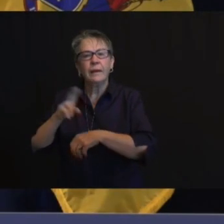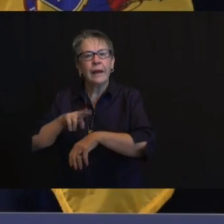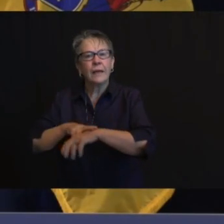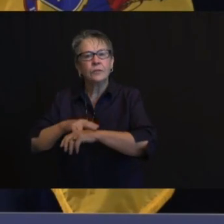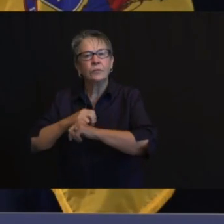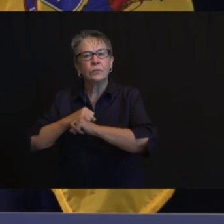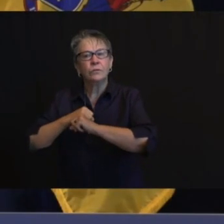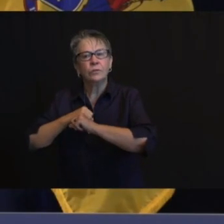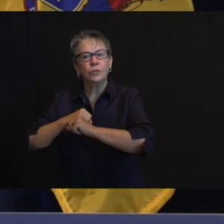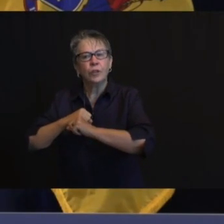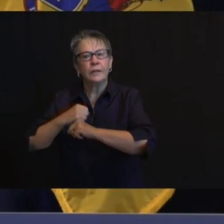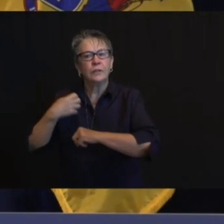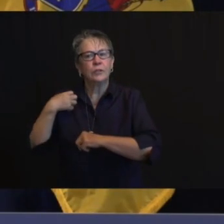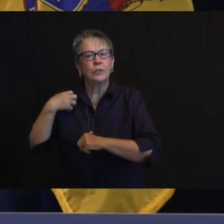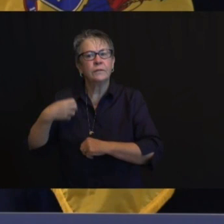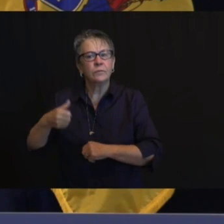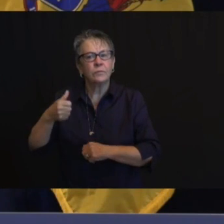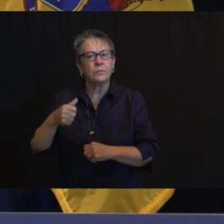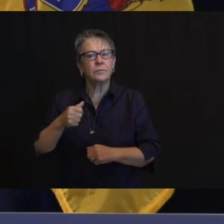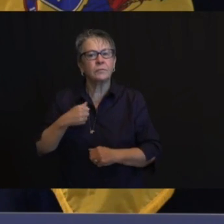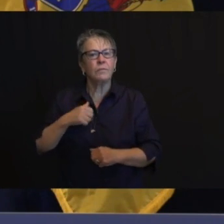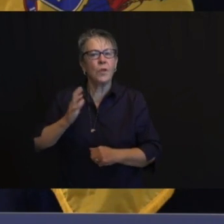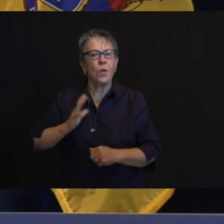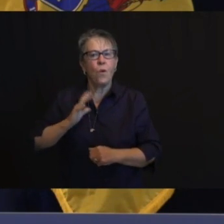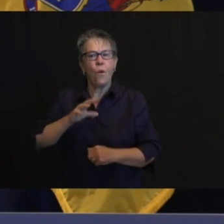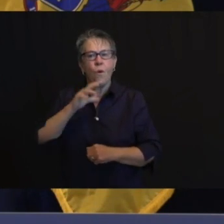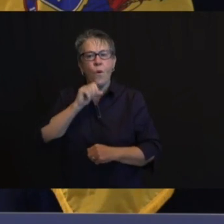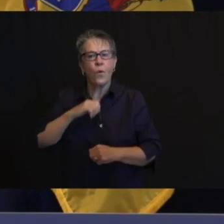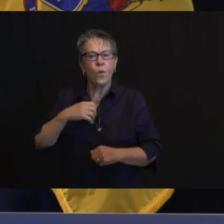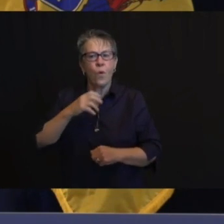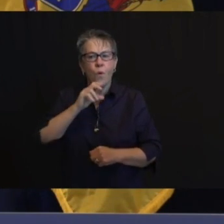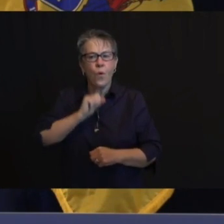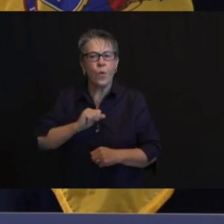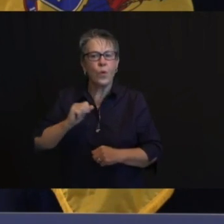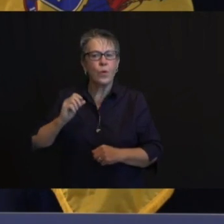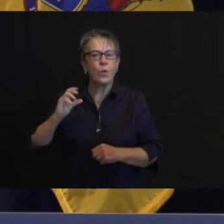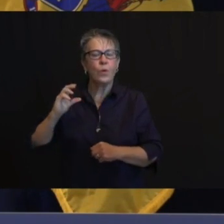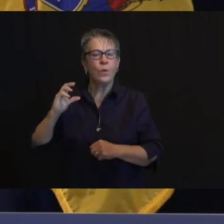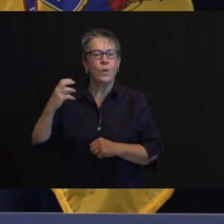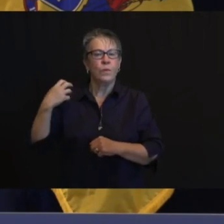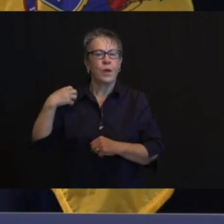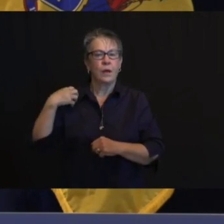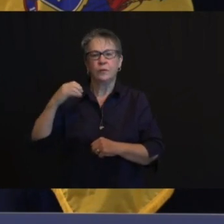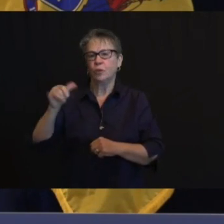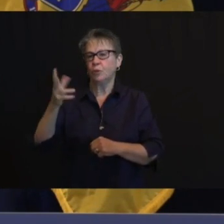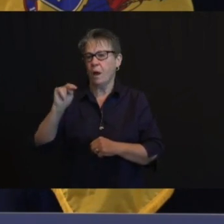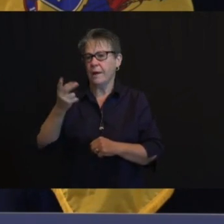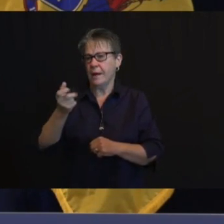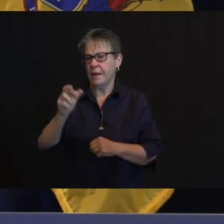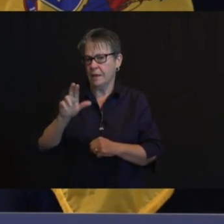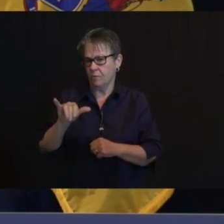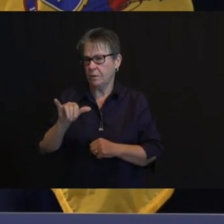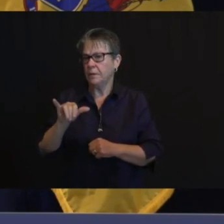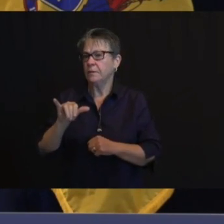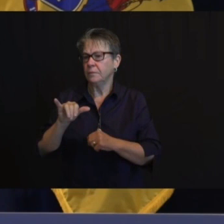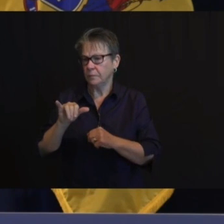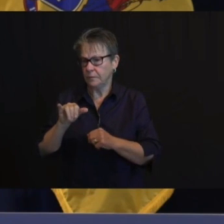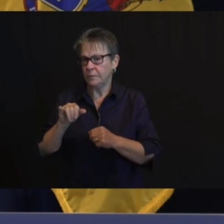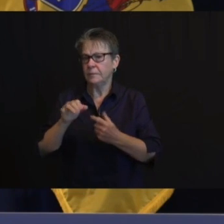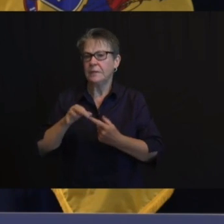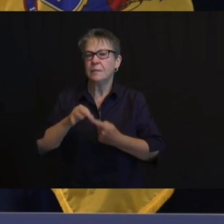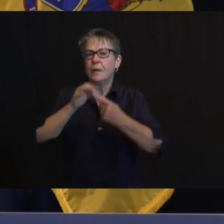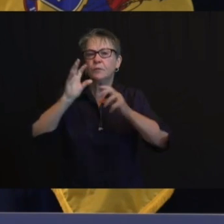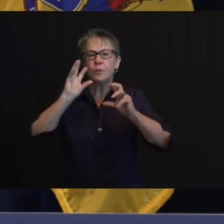Boss, John Kerry, who is going to be the first person ever to be in a sort of, I guess, special presidential envoy for climate on the